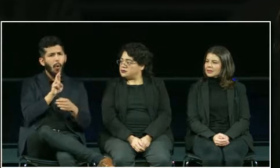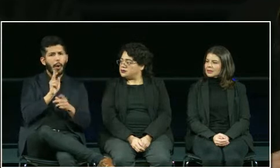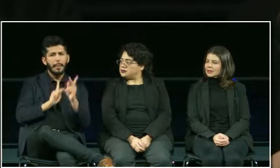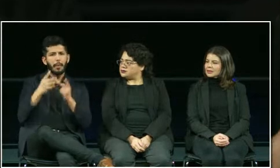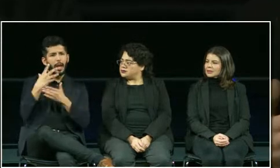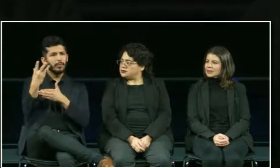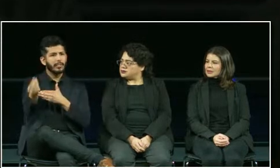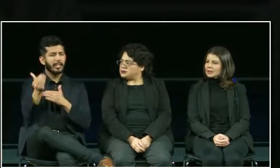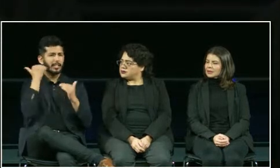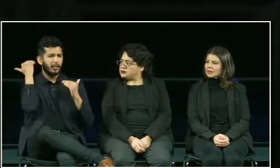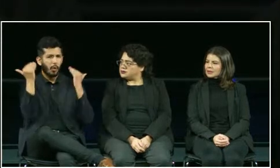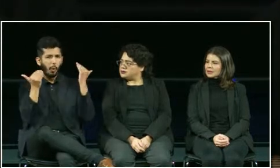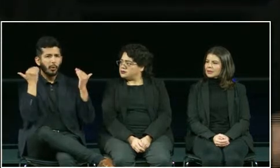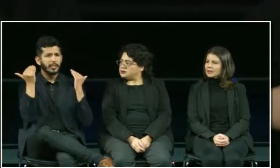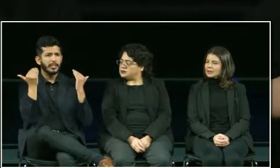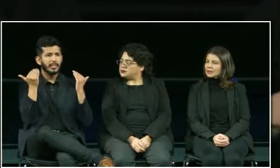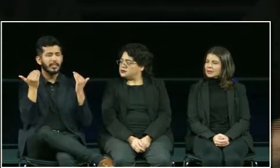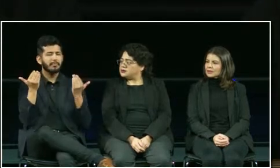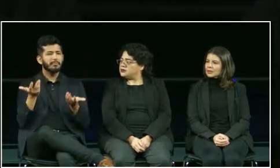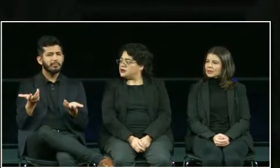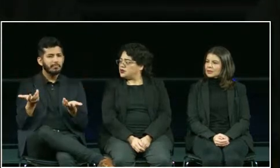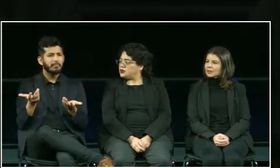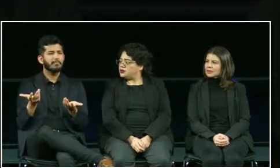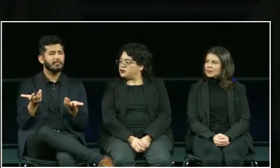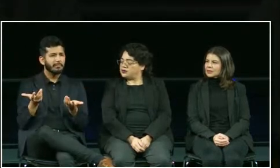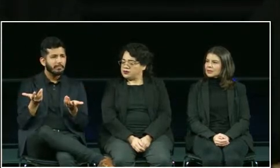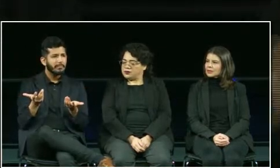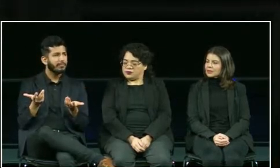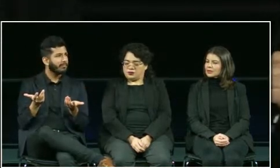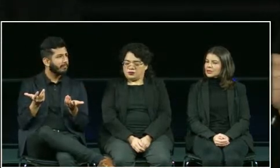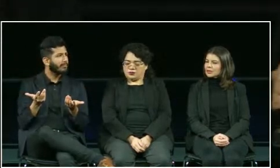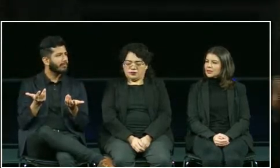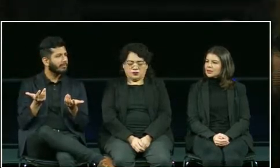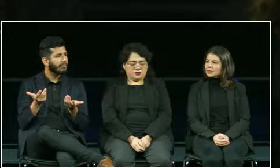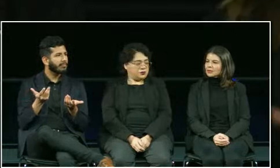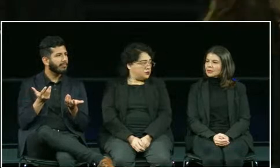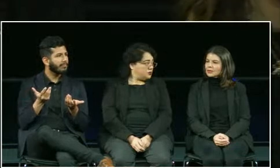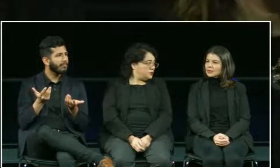dogs, the chimney sweeper,